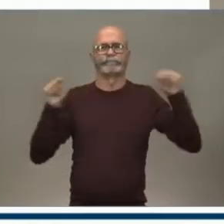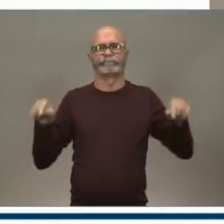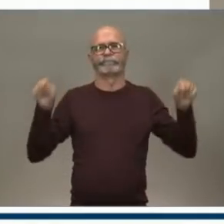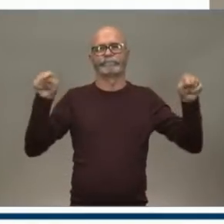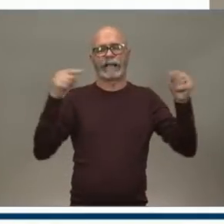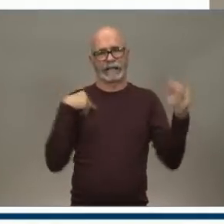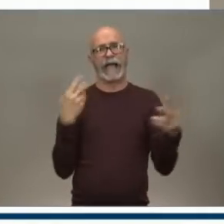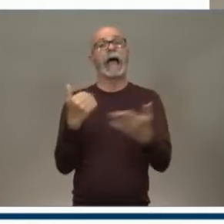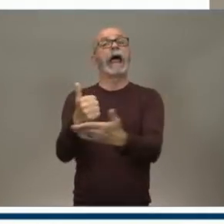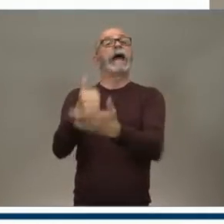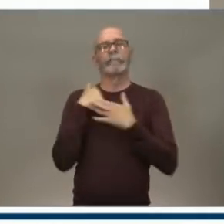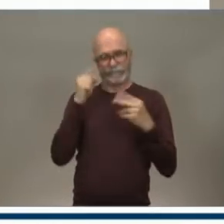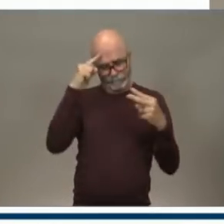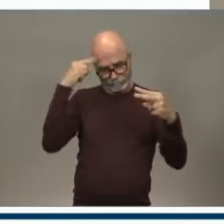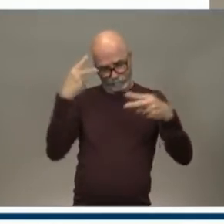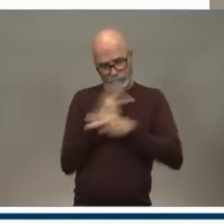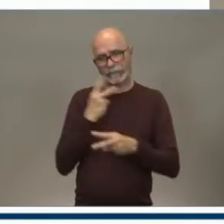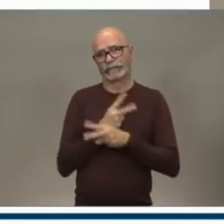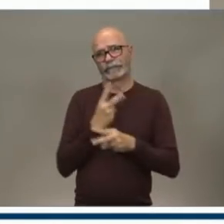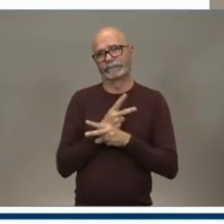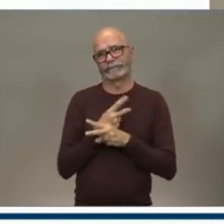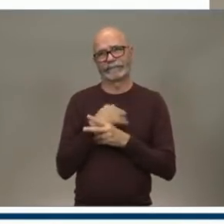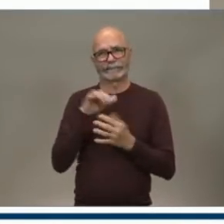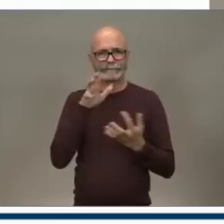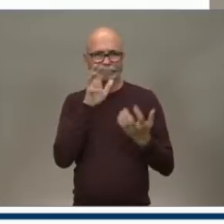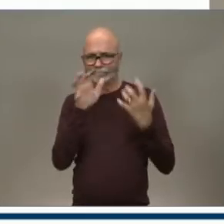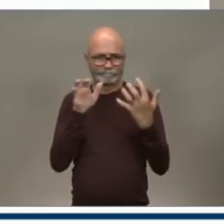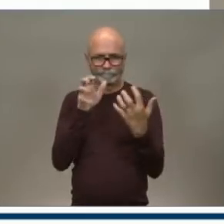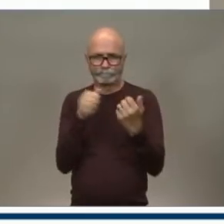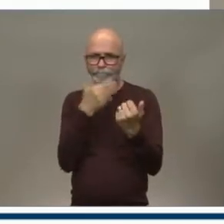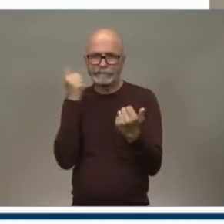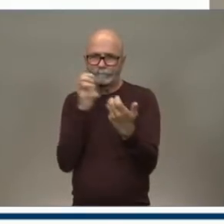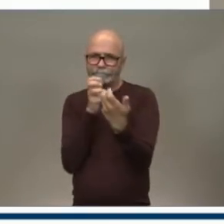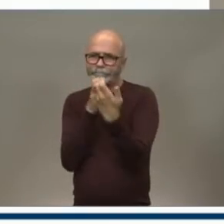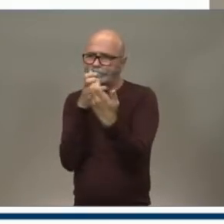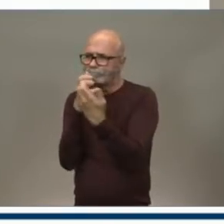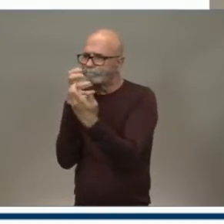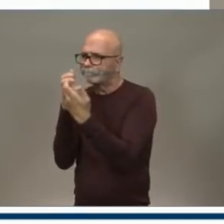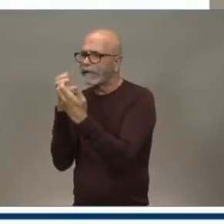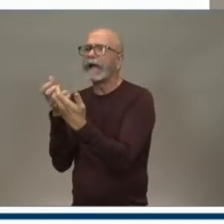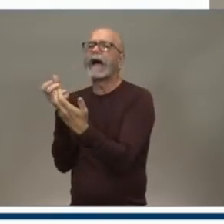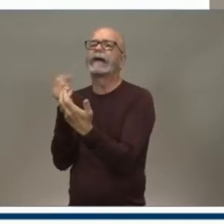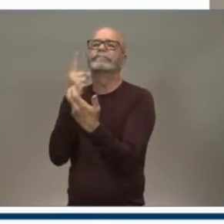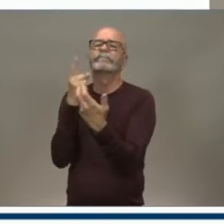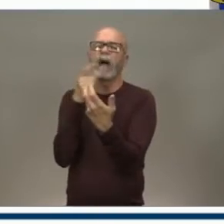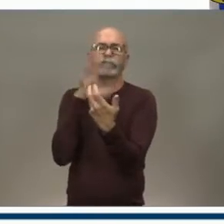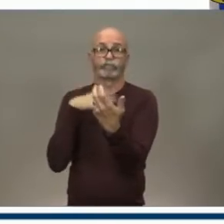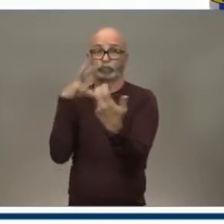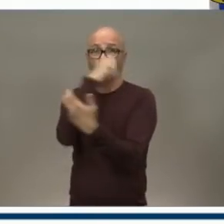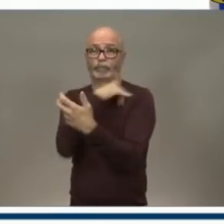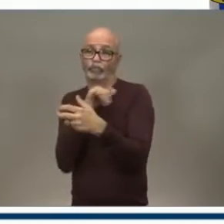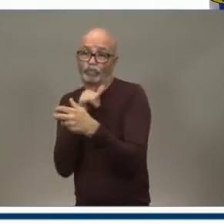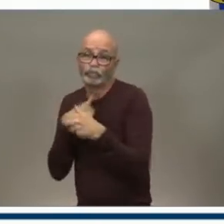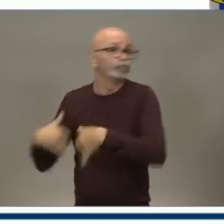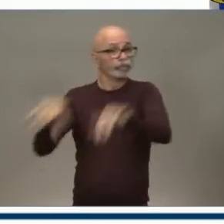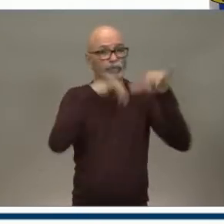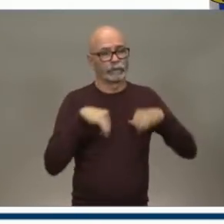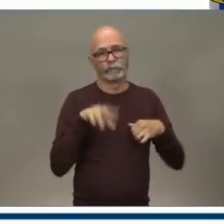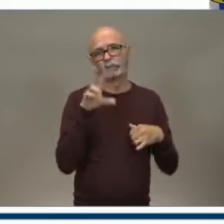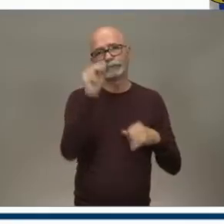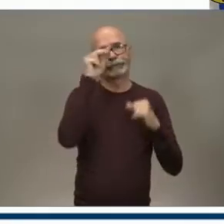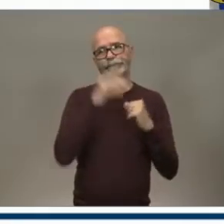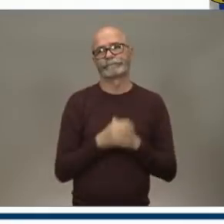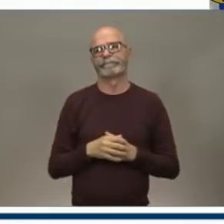but it's only a guide. Then we need to adapt that with every specific circumstance. It's the epidemiology of those cases that will